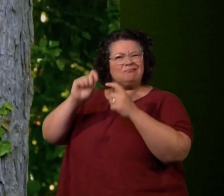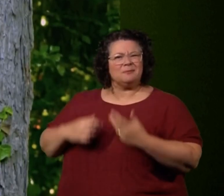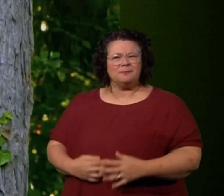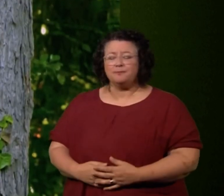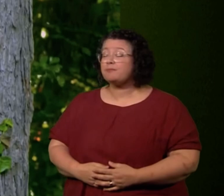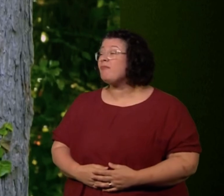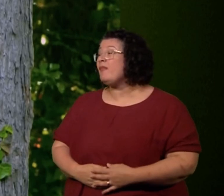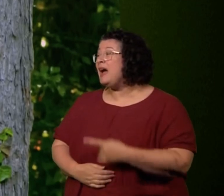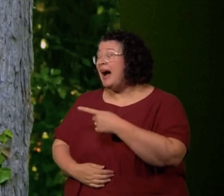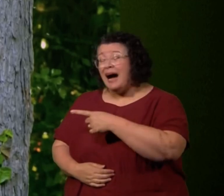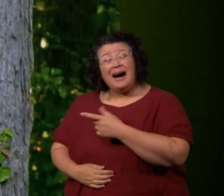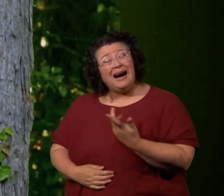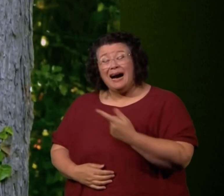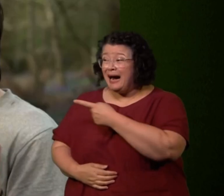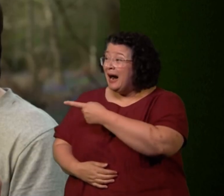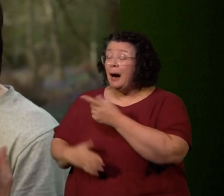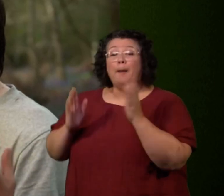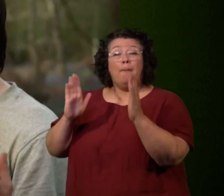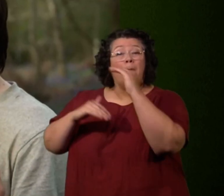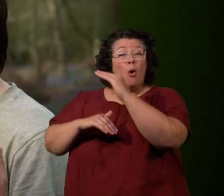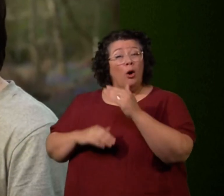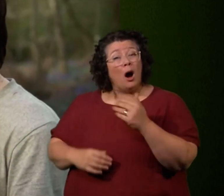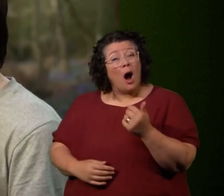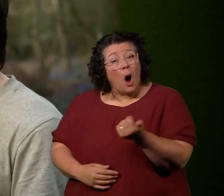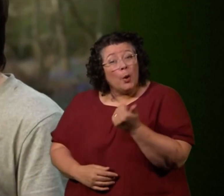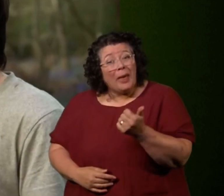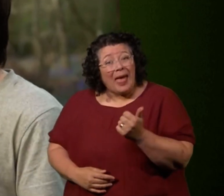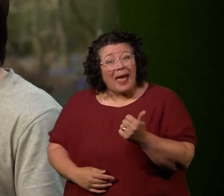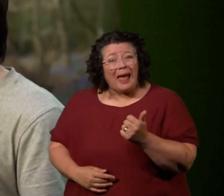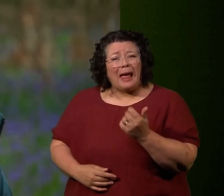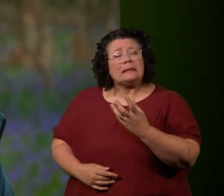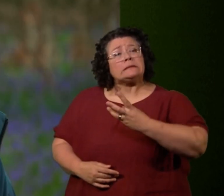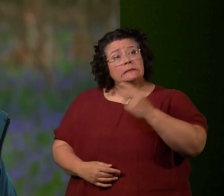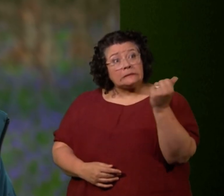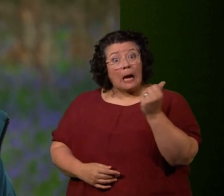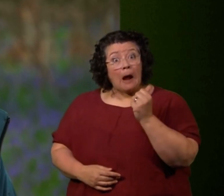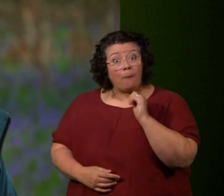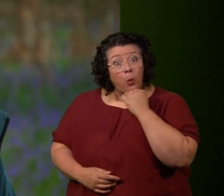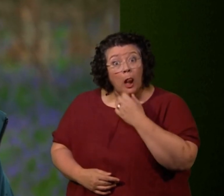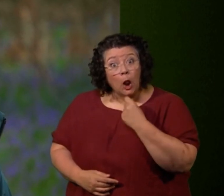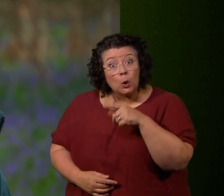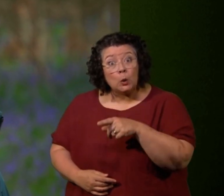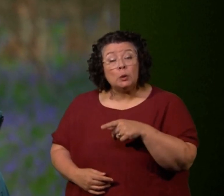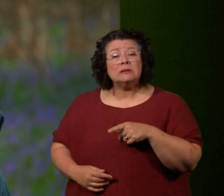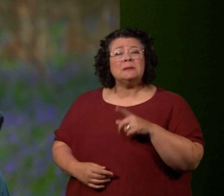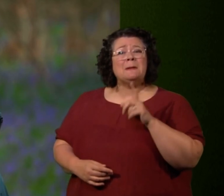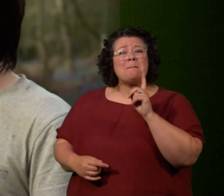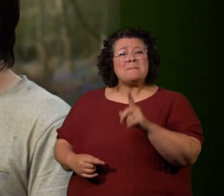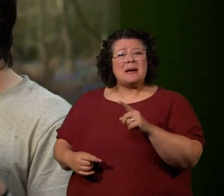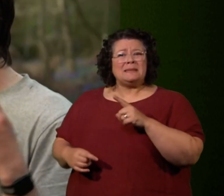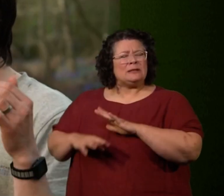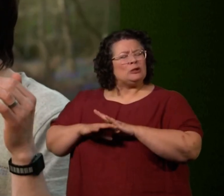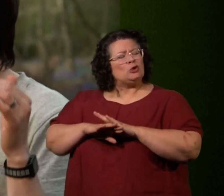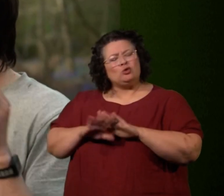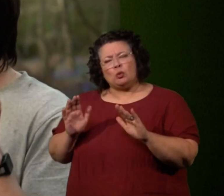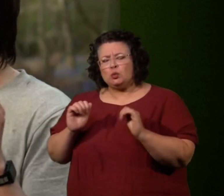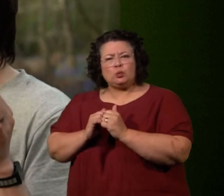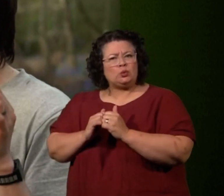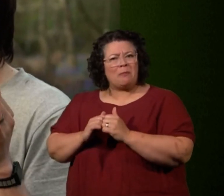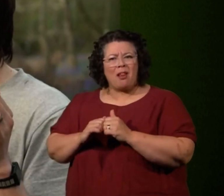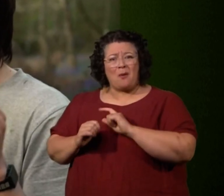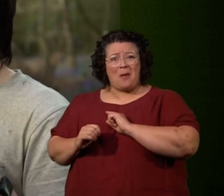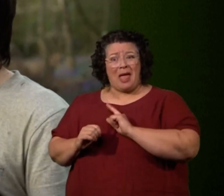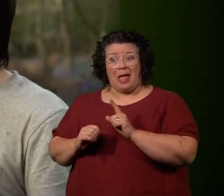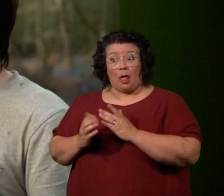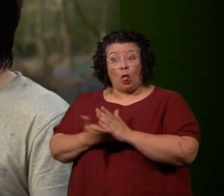are great. They have their place, and we know that some species will use them, but they're not suitable for all species. Bat boxes get a little bit too hot during